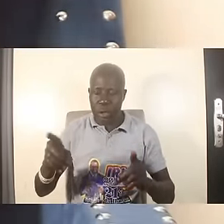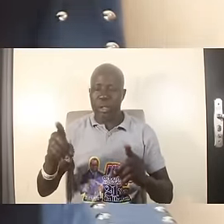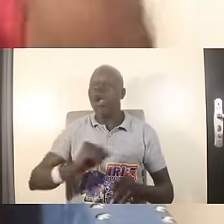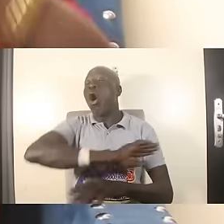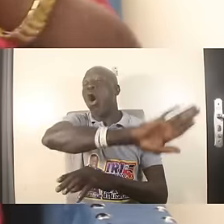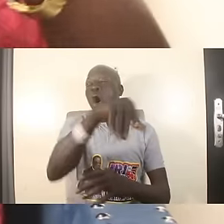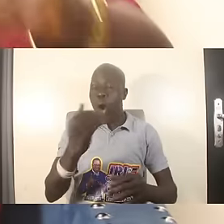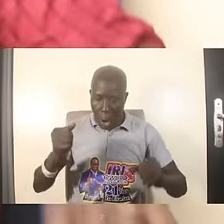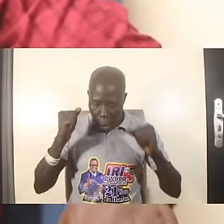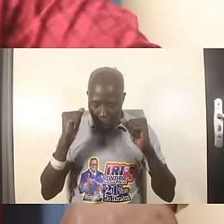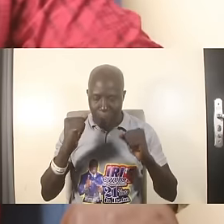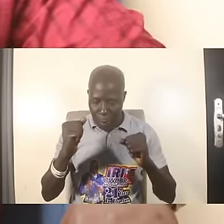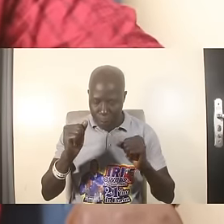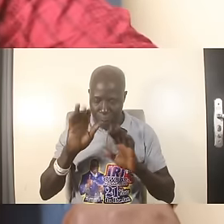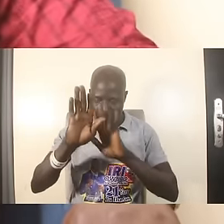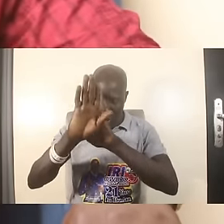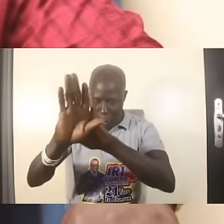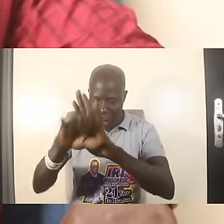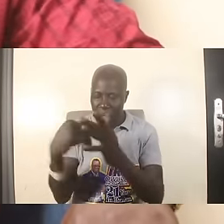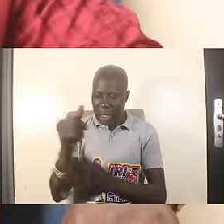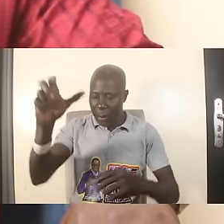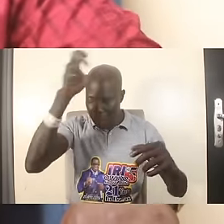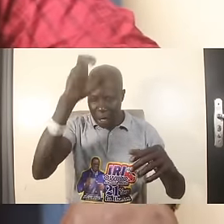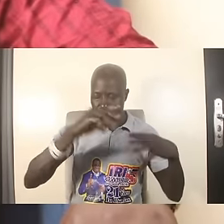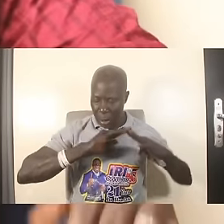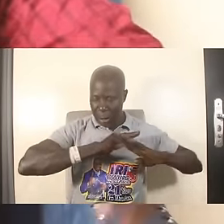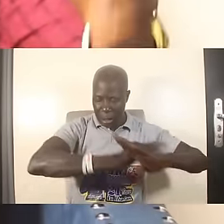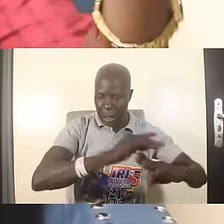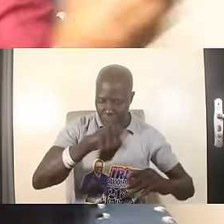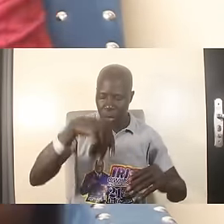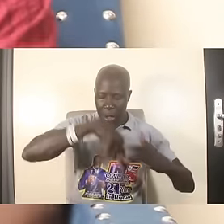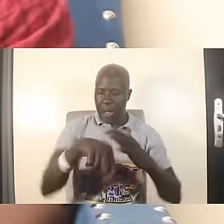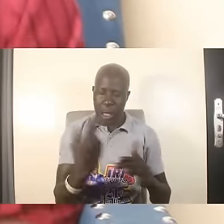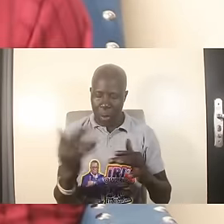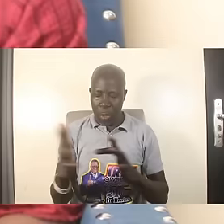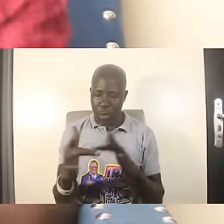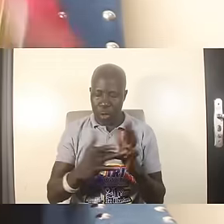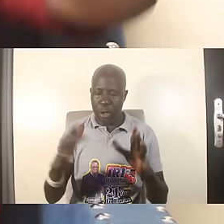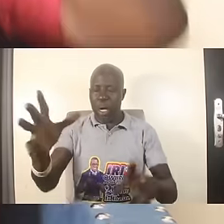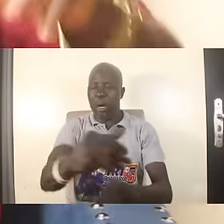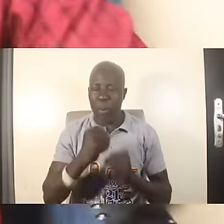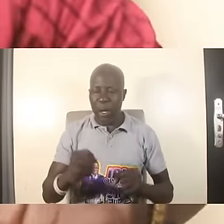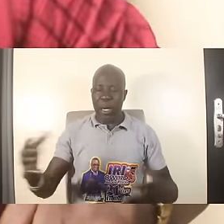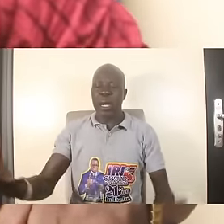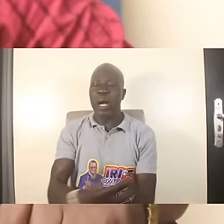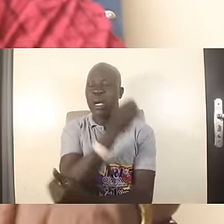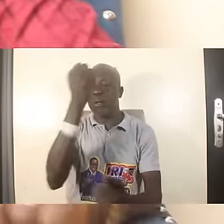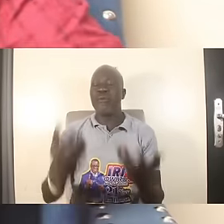suggest. Every force. See, if you be down, go here. No gorgeous. Agbara ye bina.